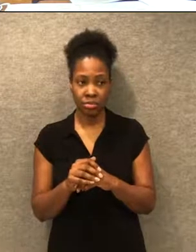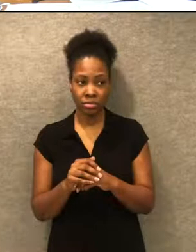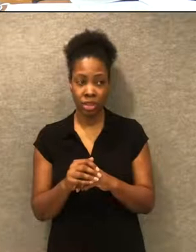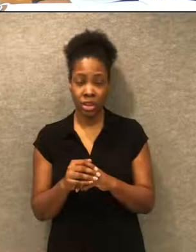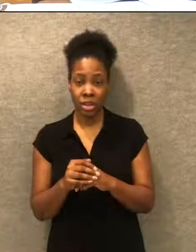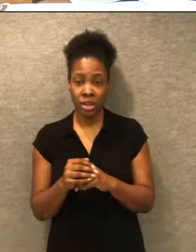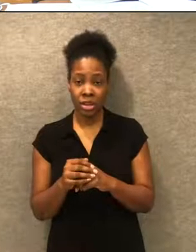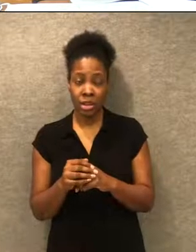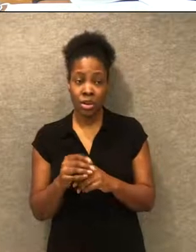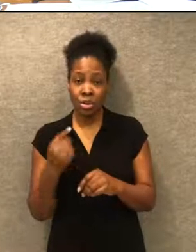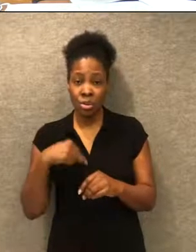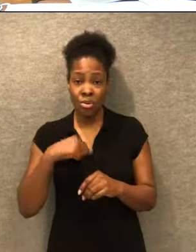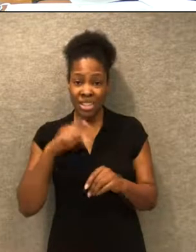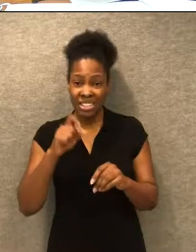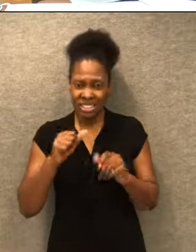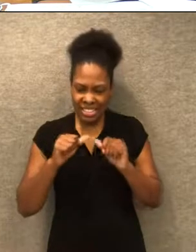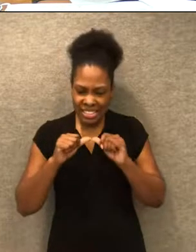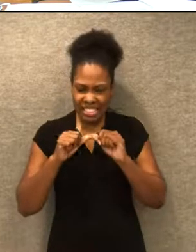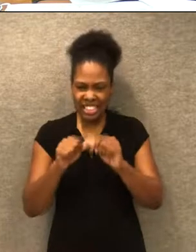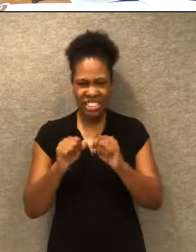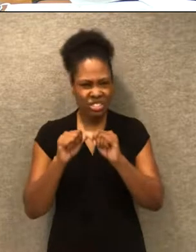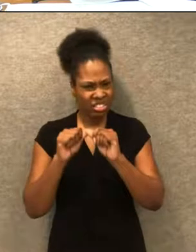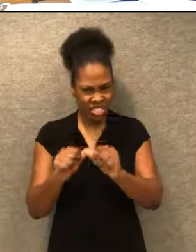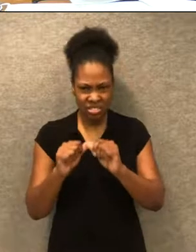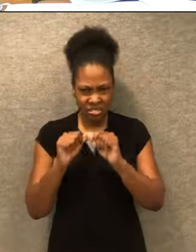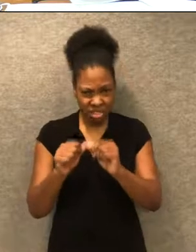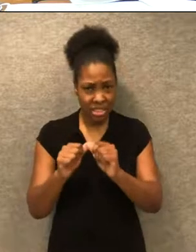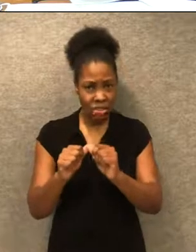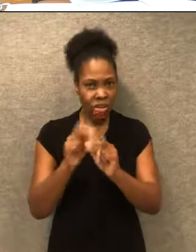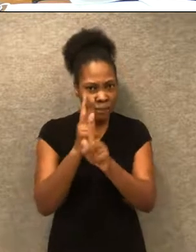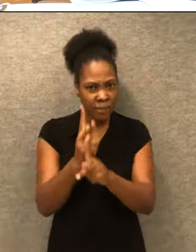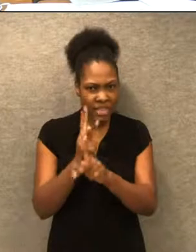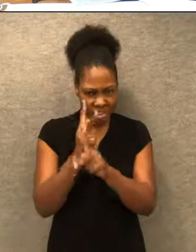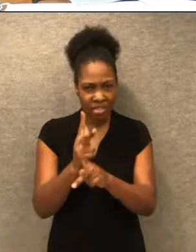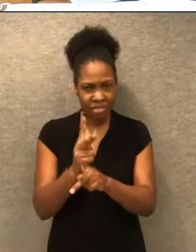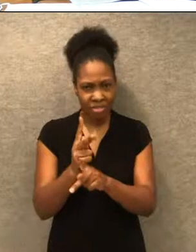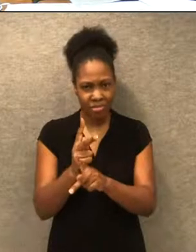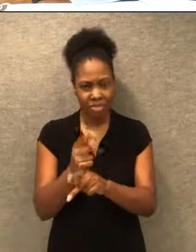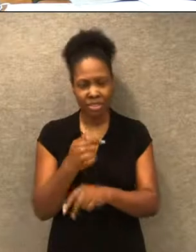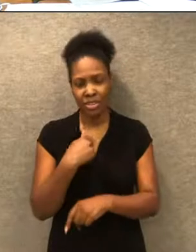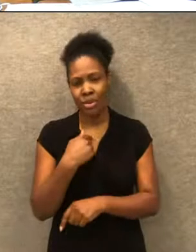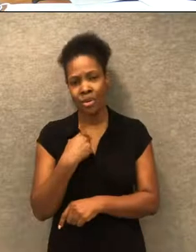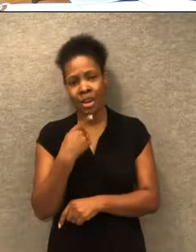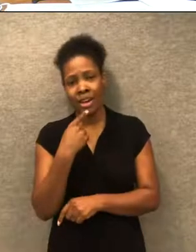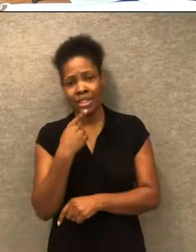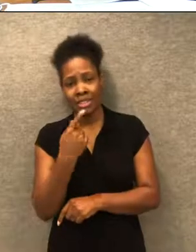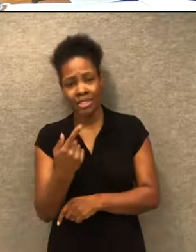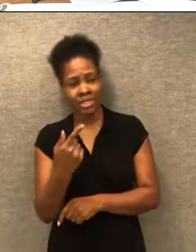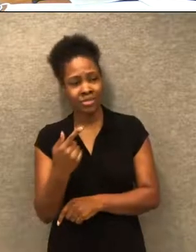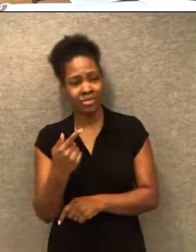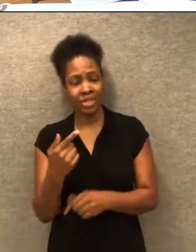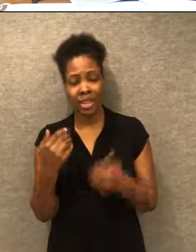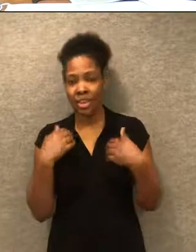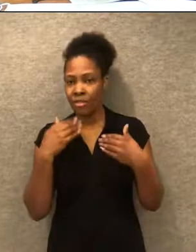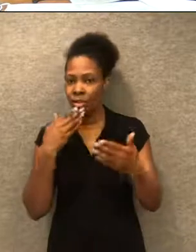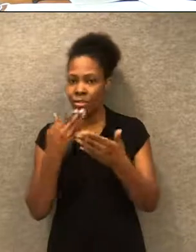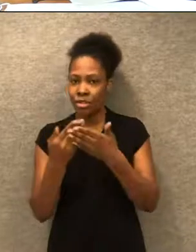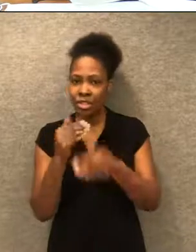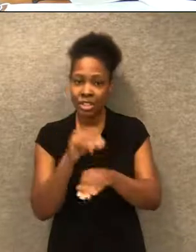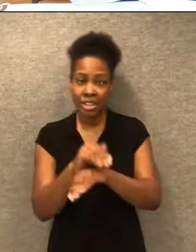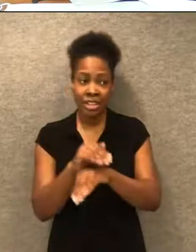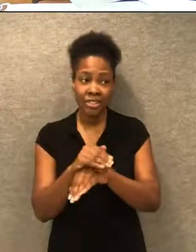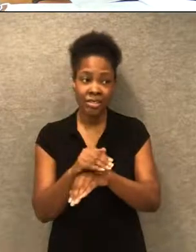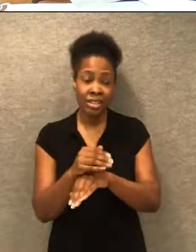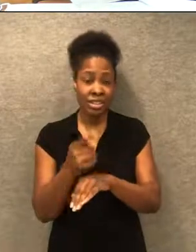been doing. So I thank everybody for joining us, but I wish everybody well. We're going to have to come back next week again because